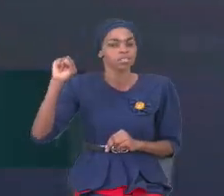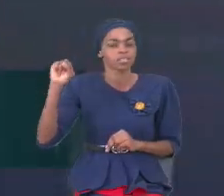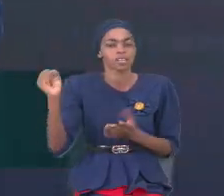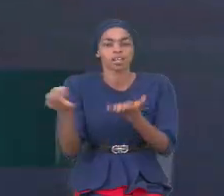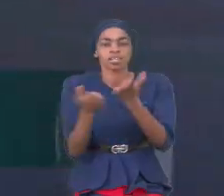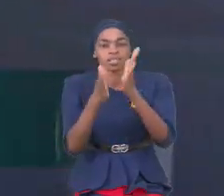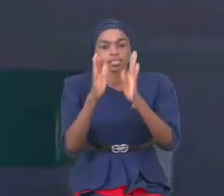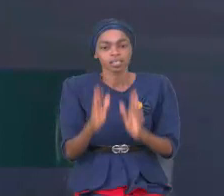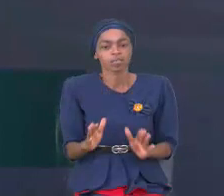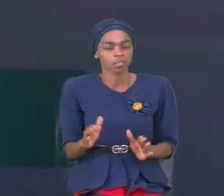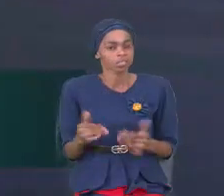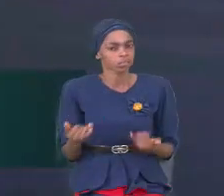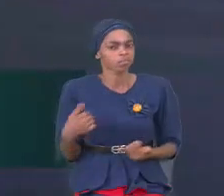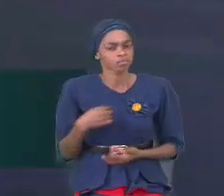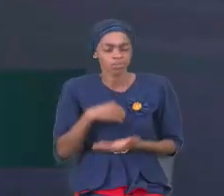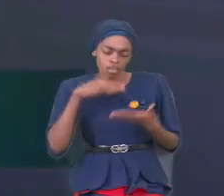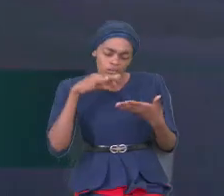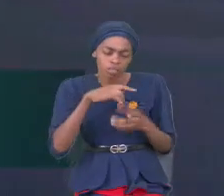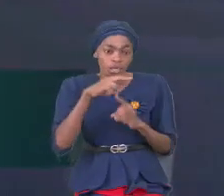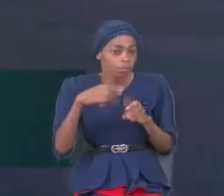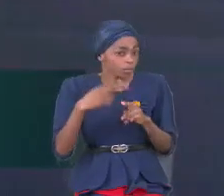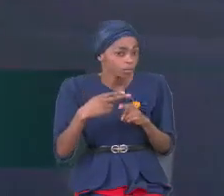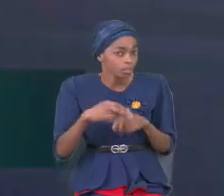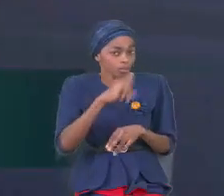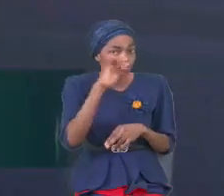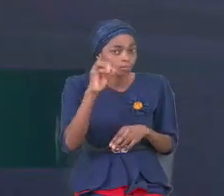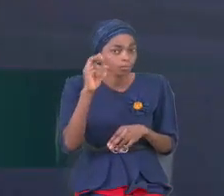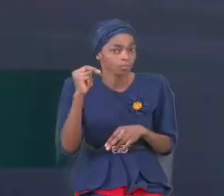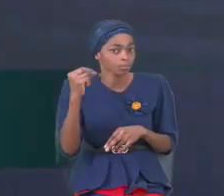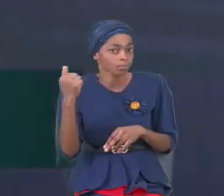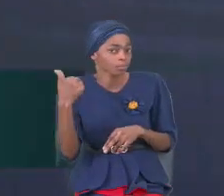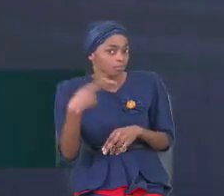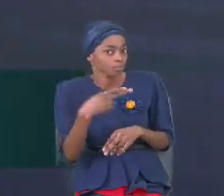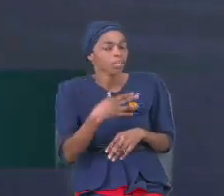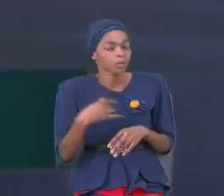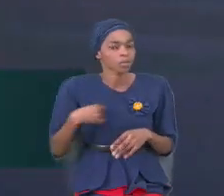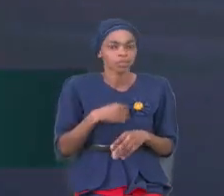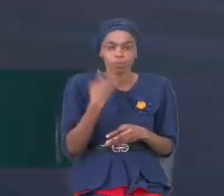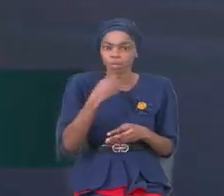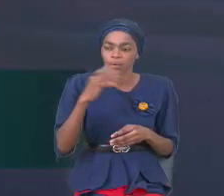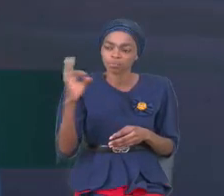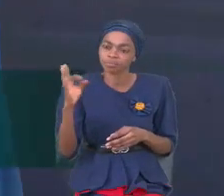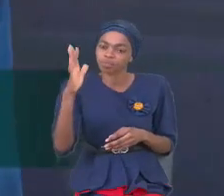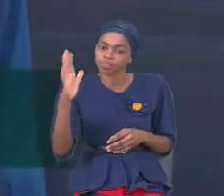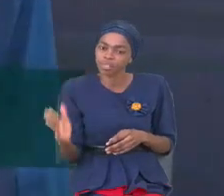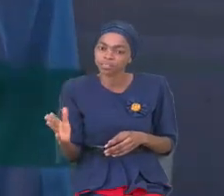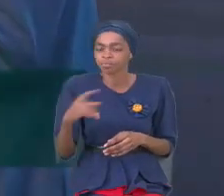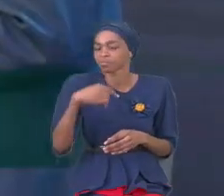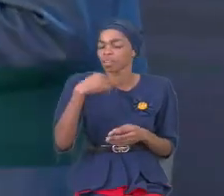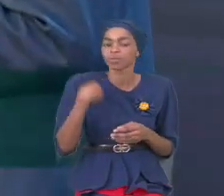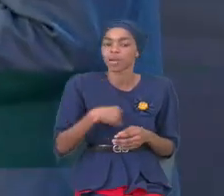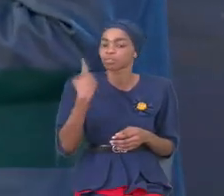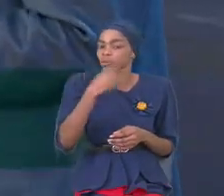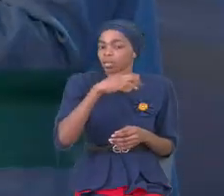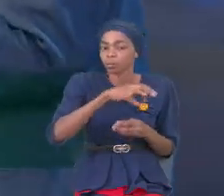We're talking about Jonah, and we're talking about ministers. We're talking about preachers. We're talking about